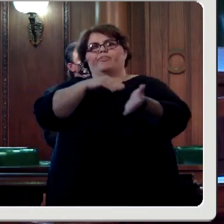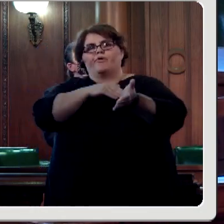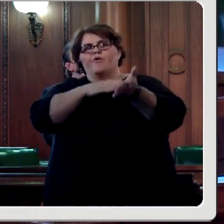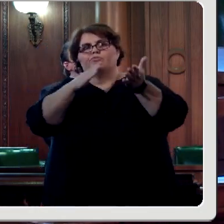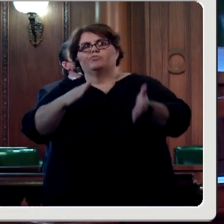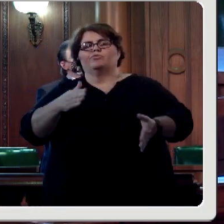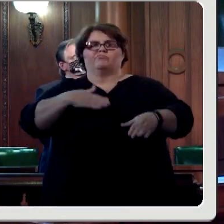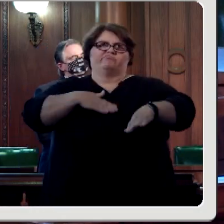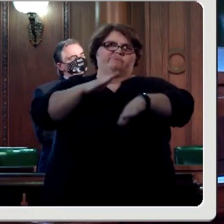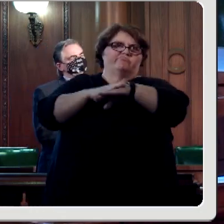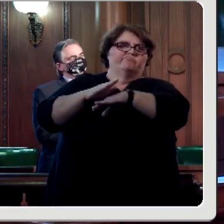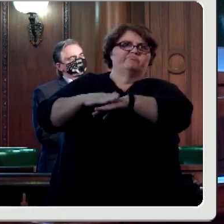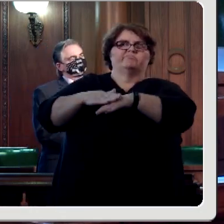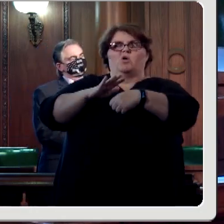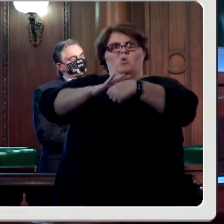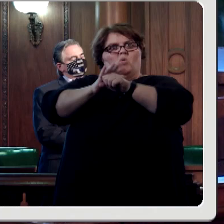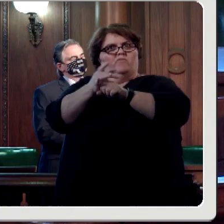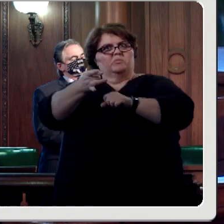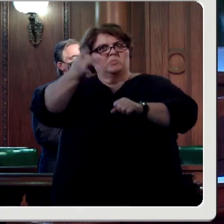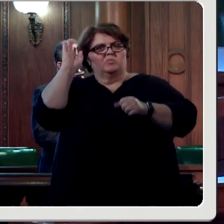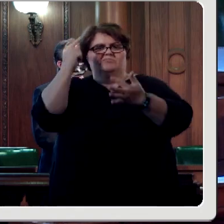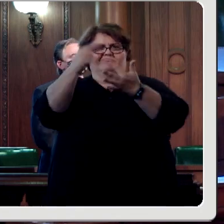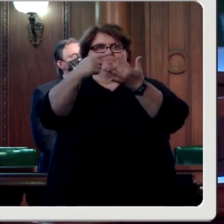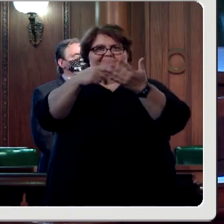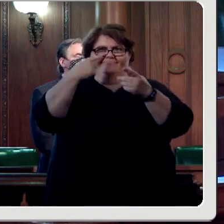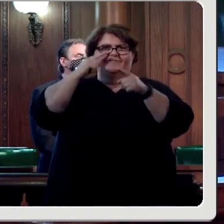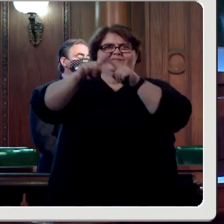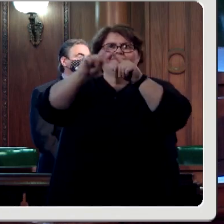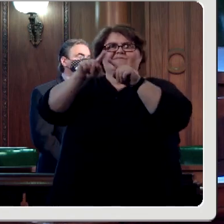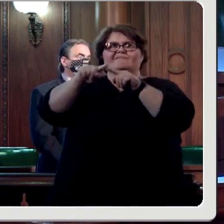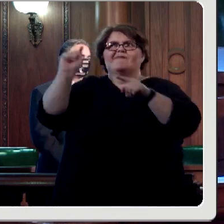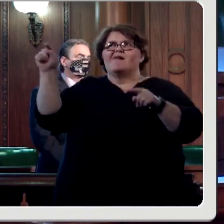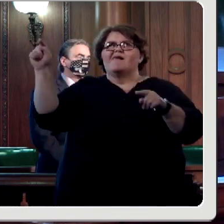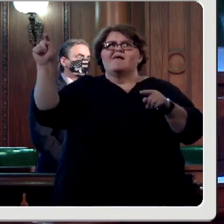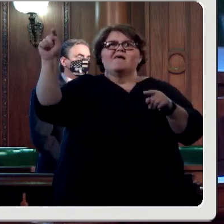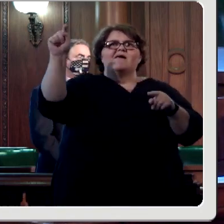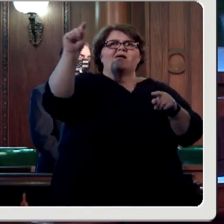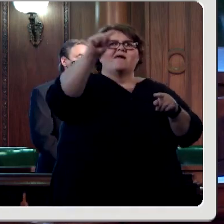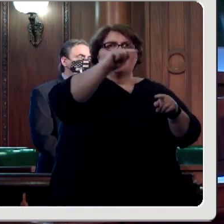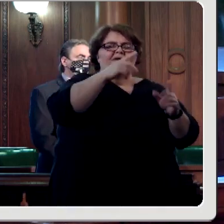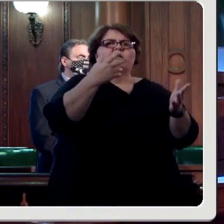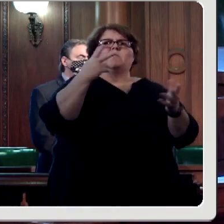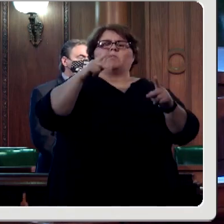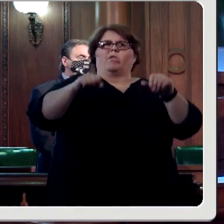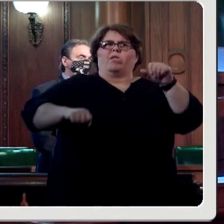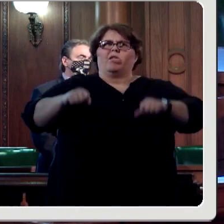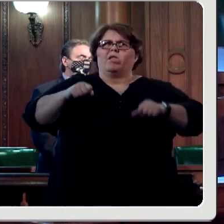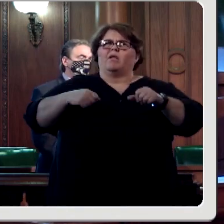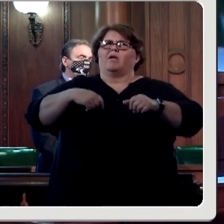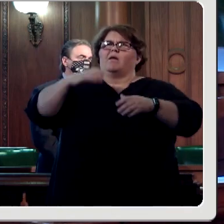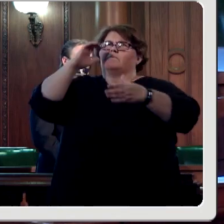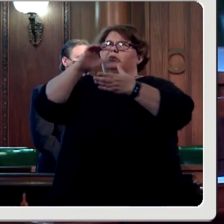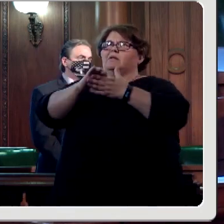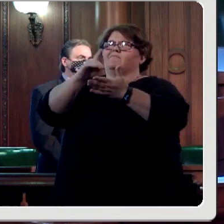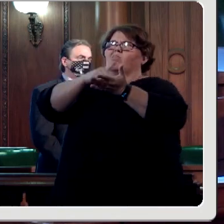COVID-19, and it's hard to know who to believe. Yes. Is that correct? Yes. Okay. All right. Well, so